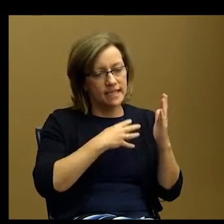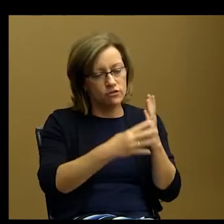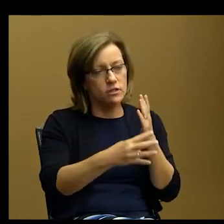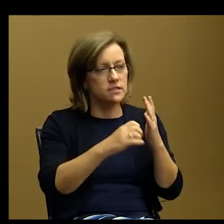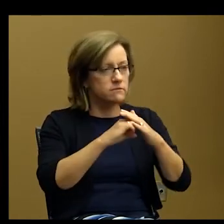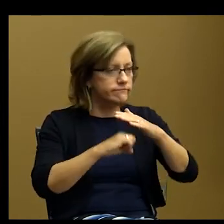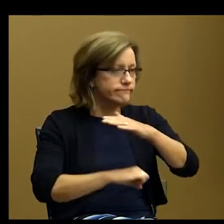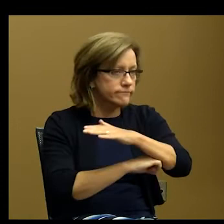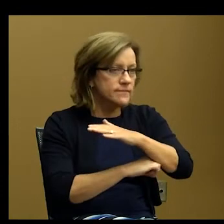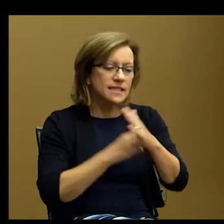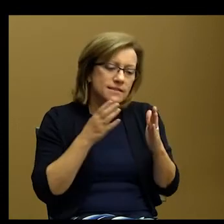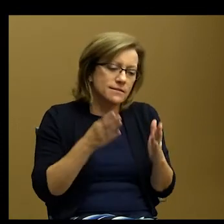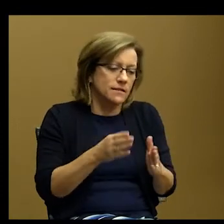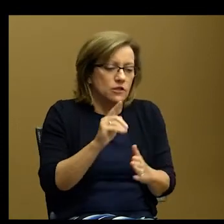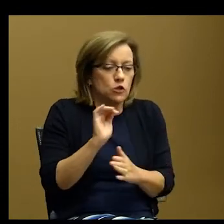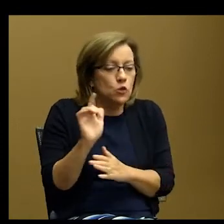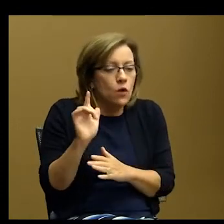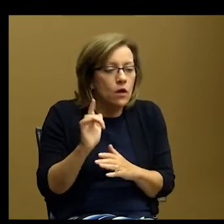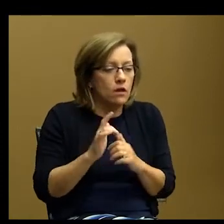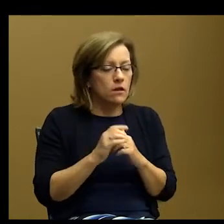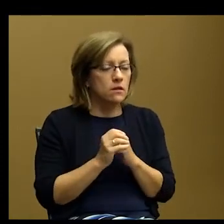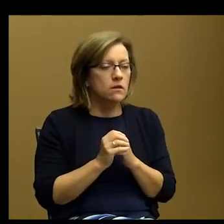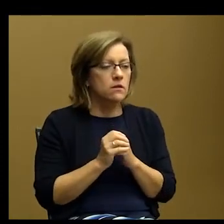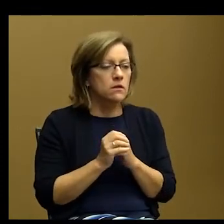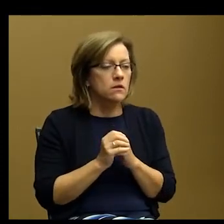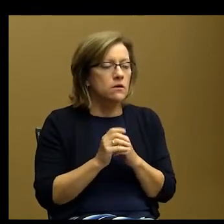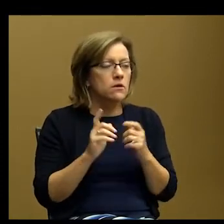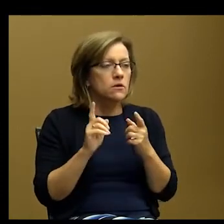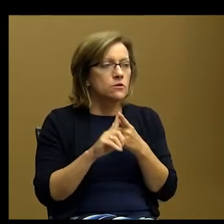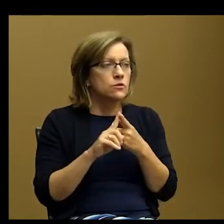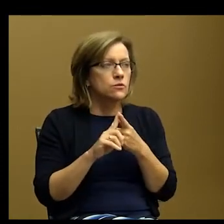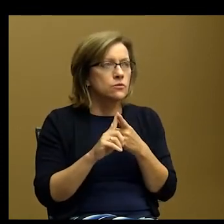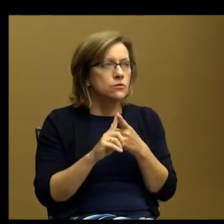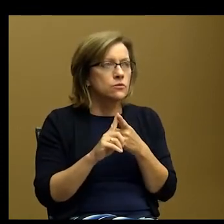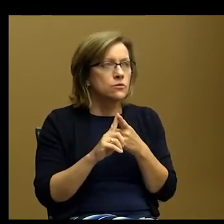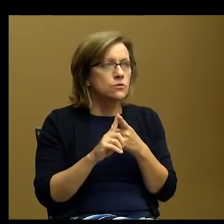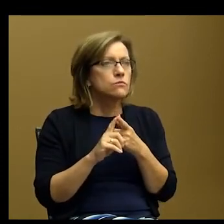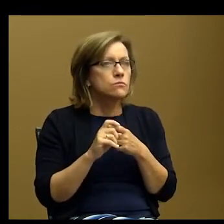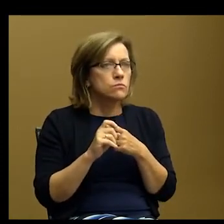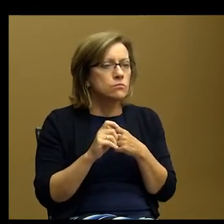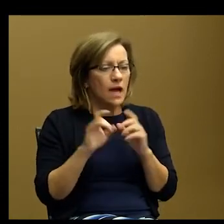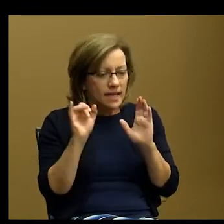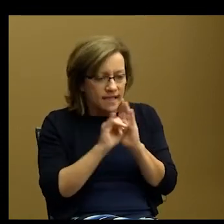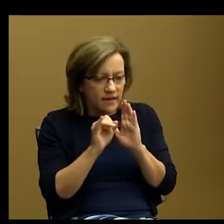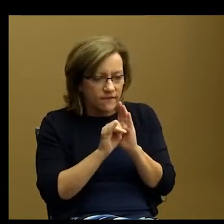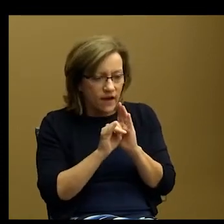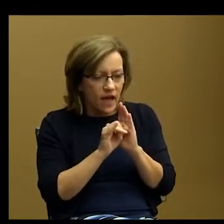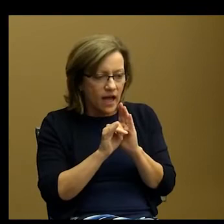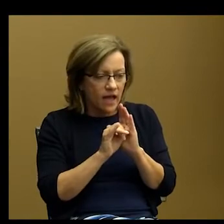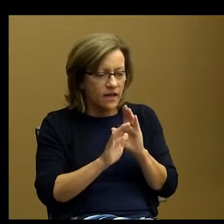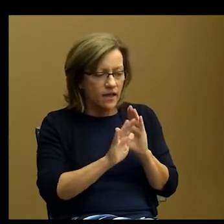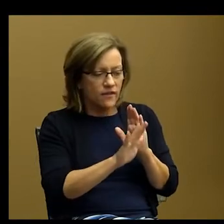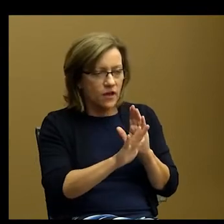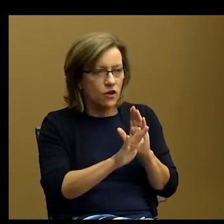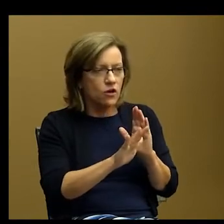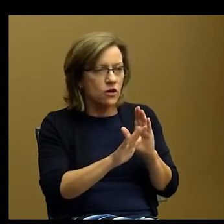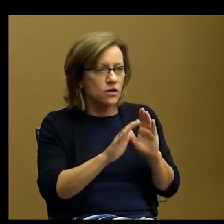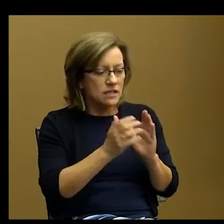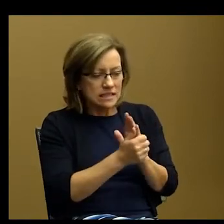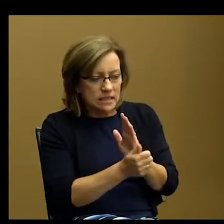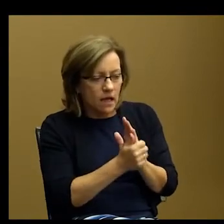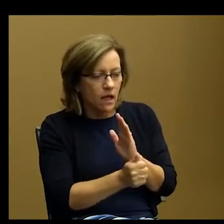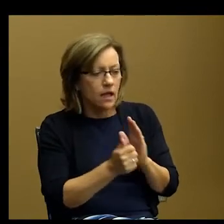a tool to identify a child's communicative skills, their